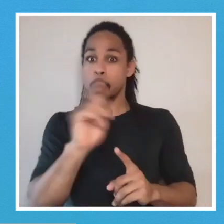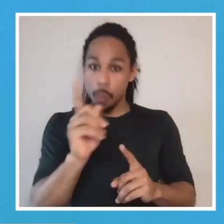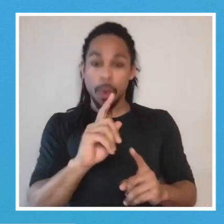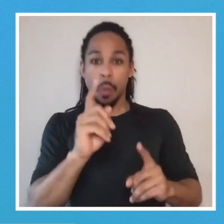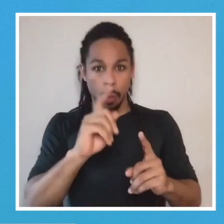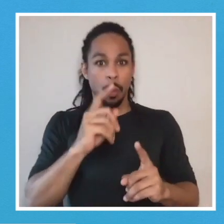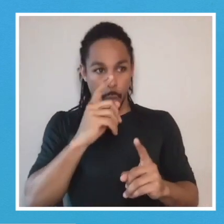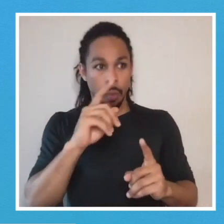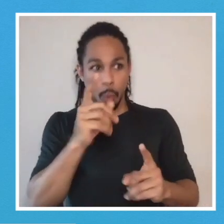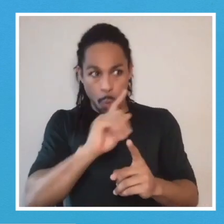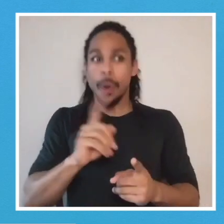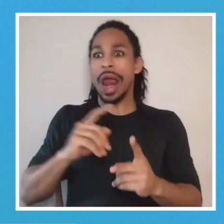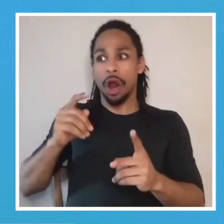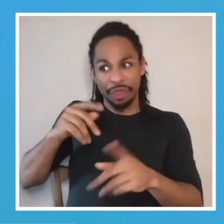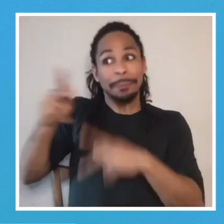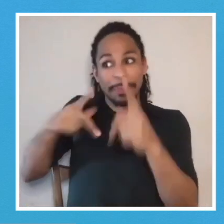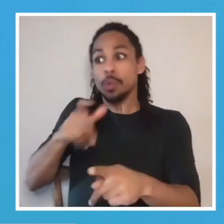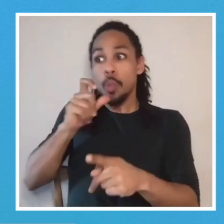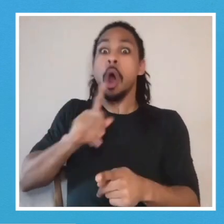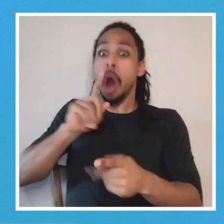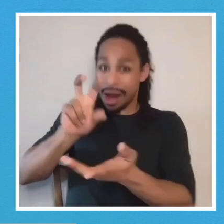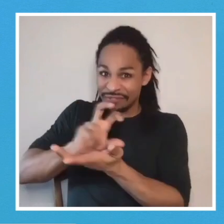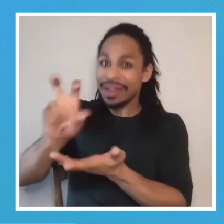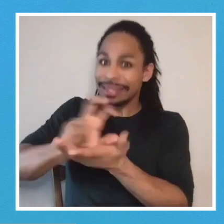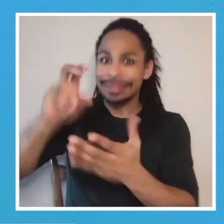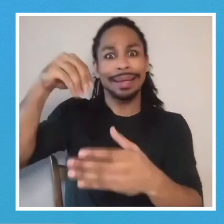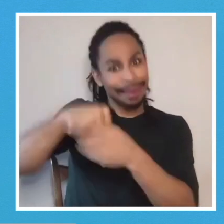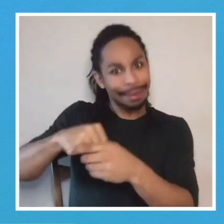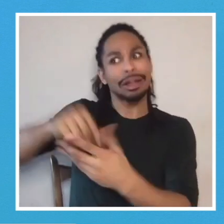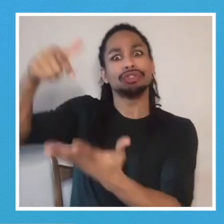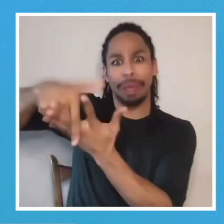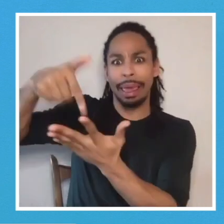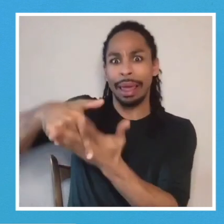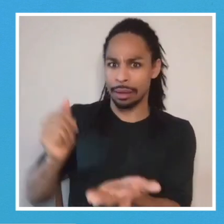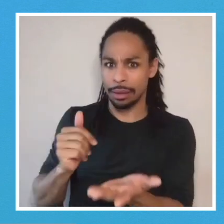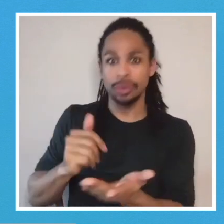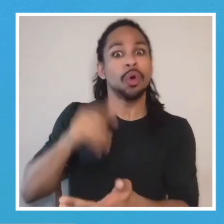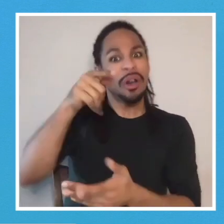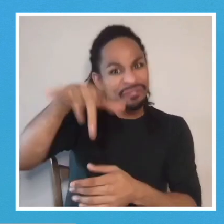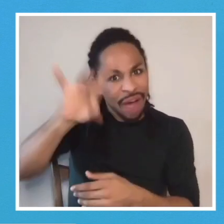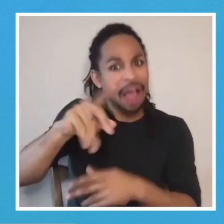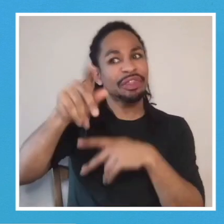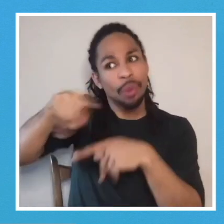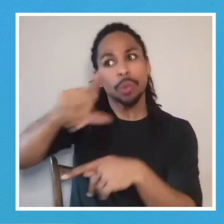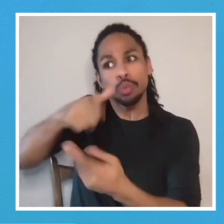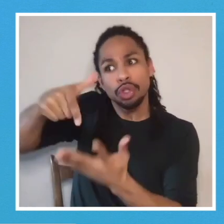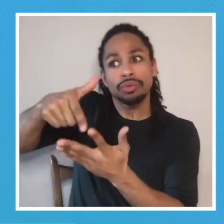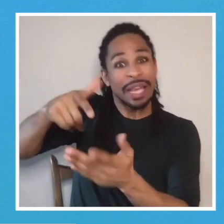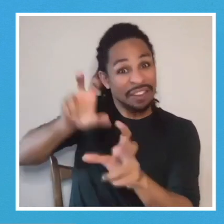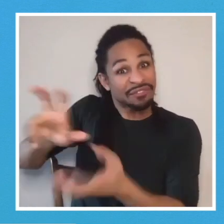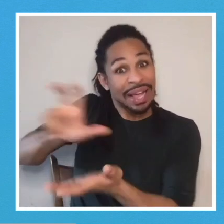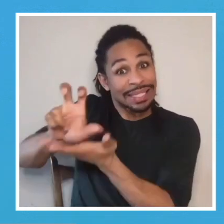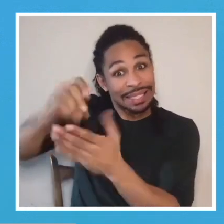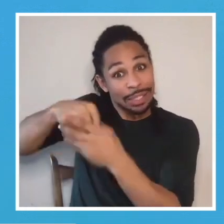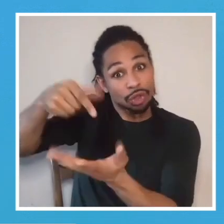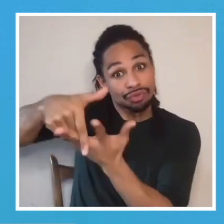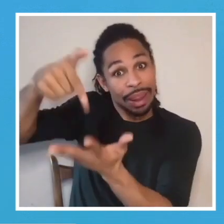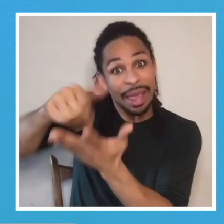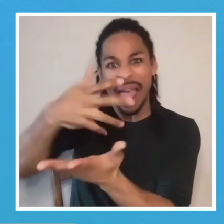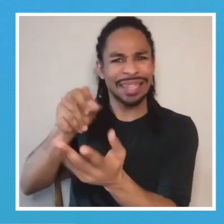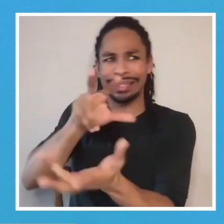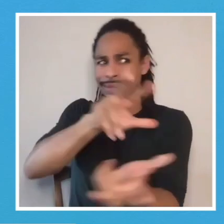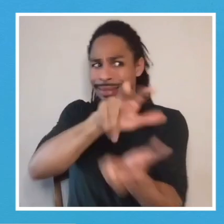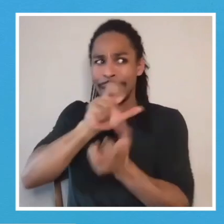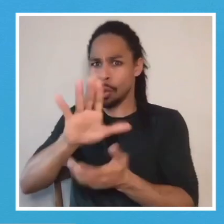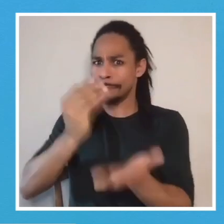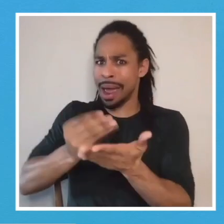this. That's probably the most powerful thing we can do right now. Who else has been signing on to this No More Dirty